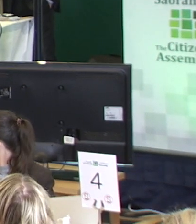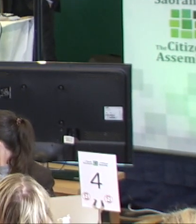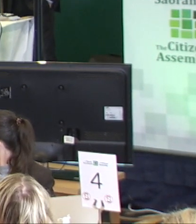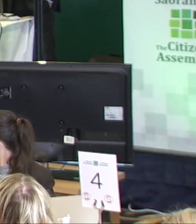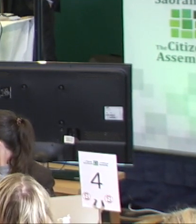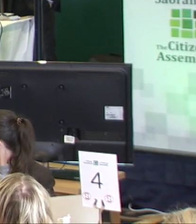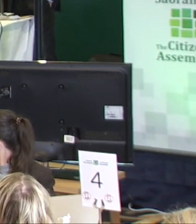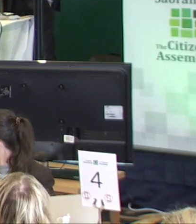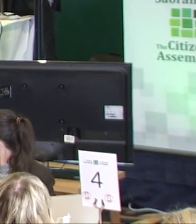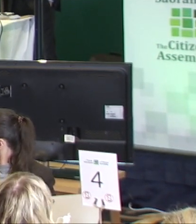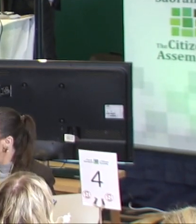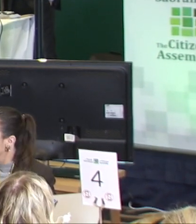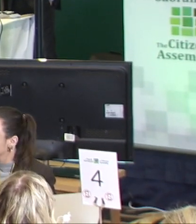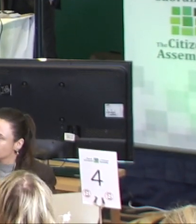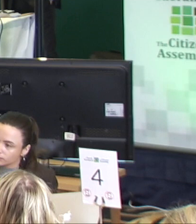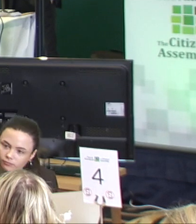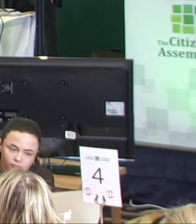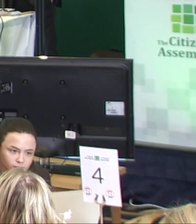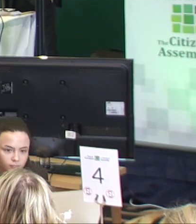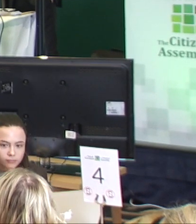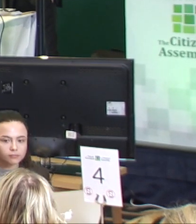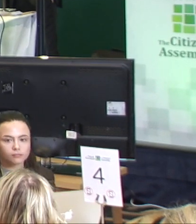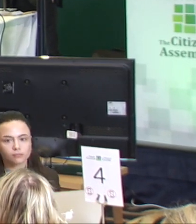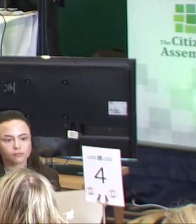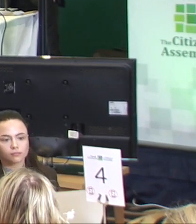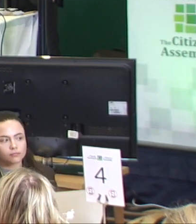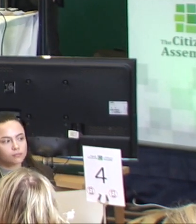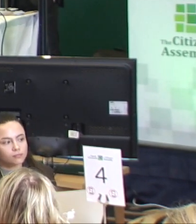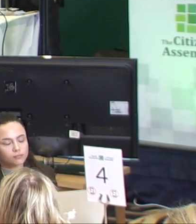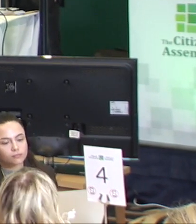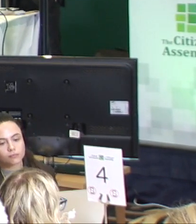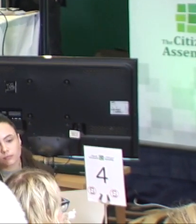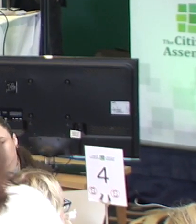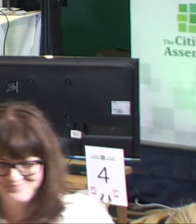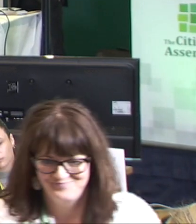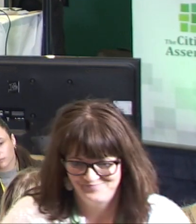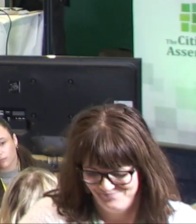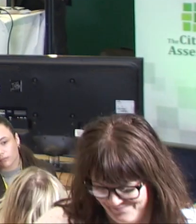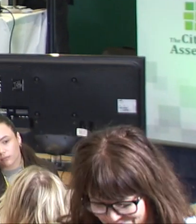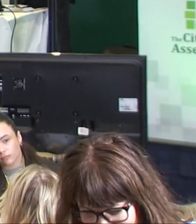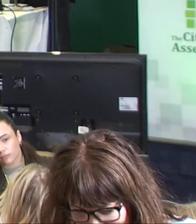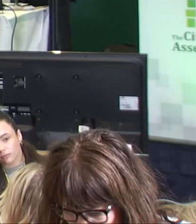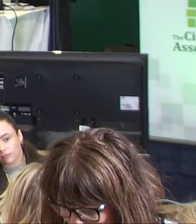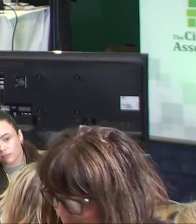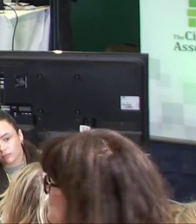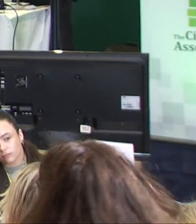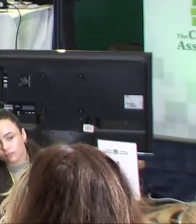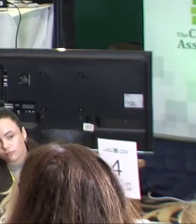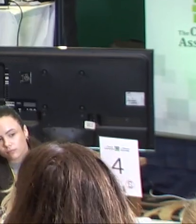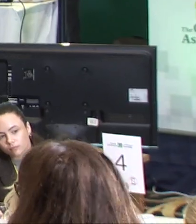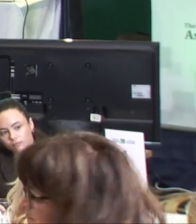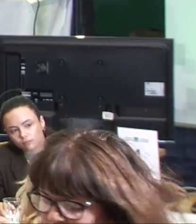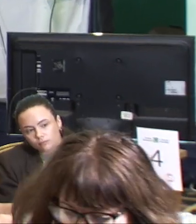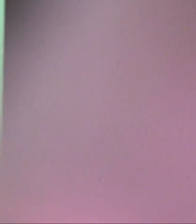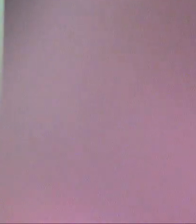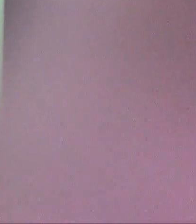Have the coffee ready, yeah? Okay, maybe, yeah, good idea. Look, do you want to grab a quick cup of coffee?